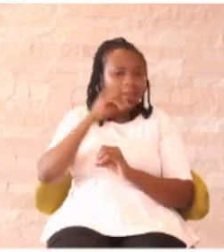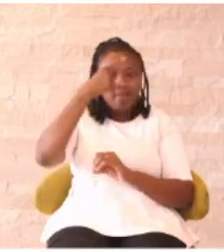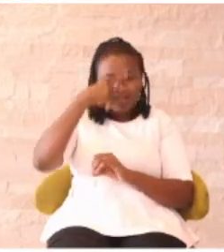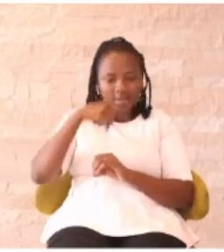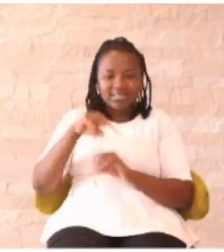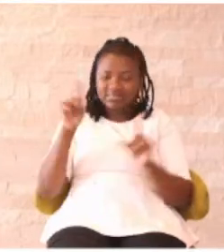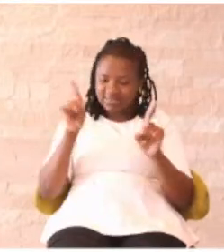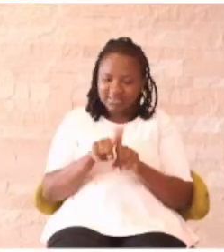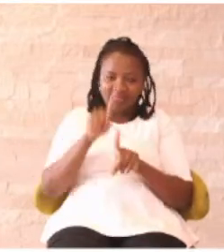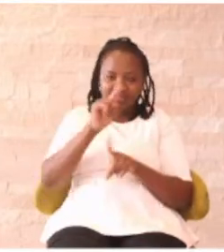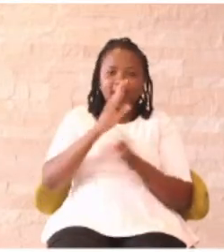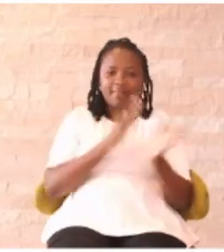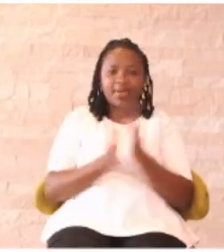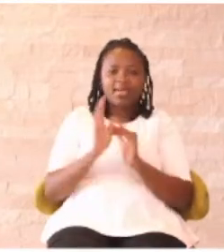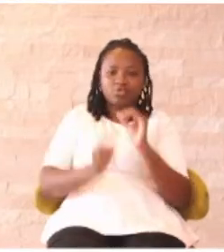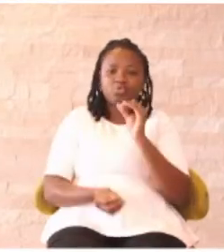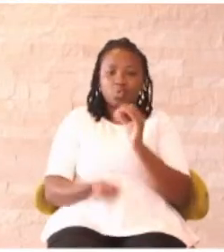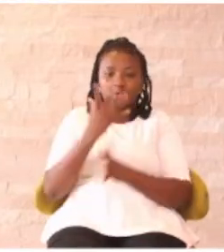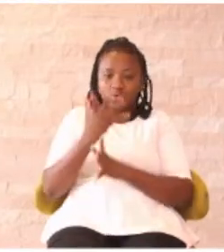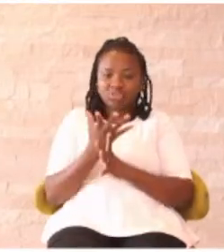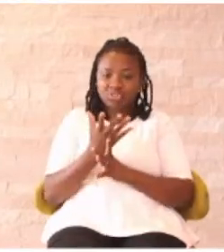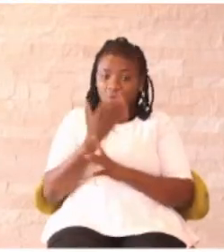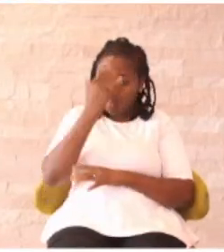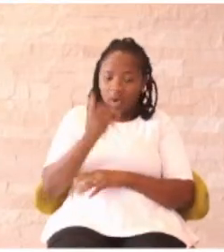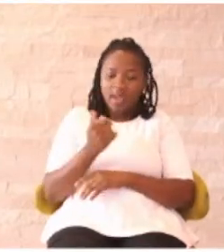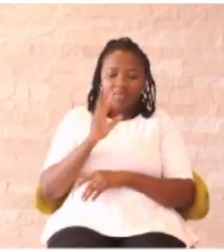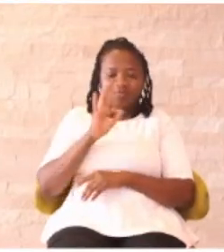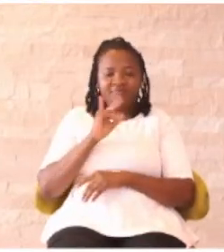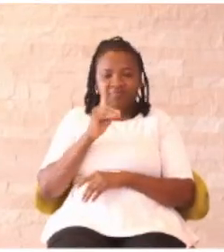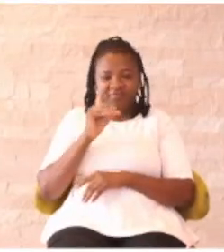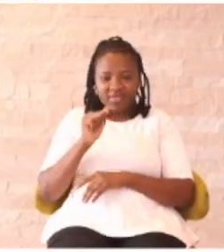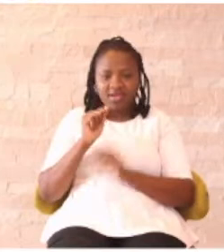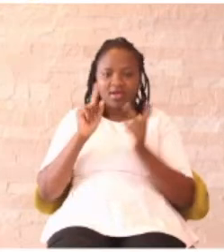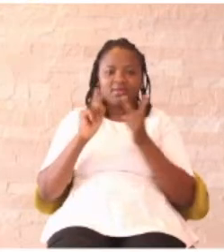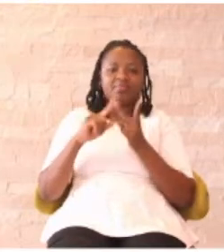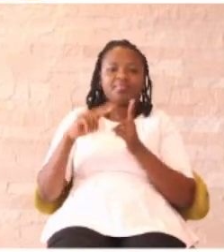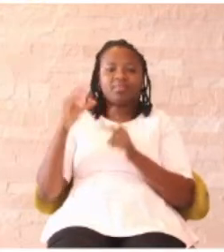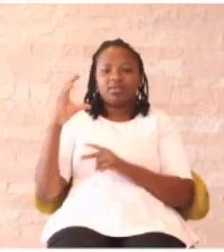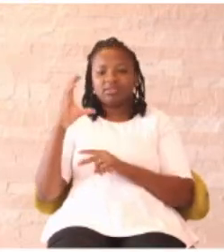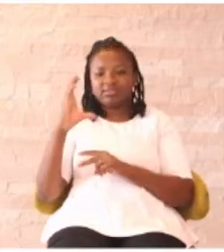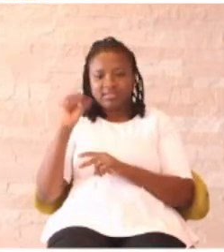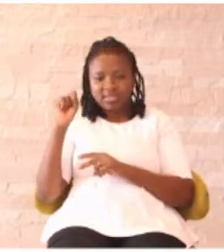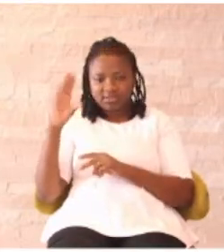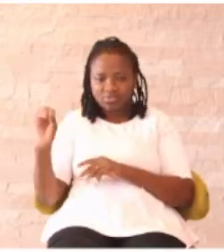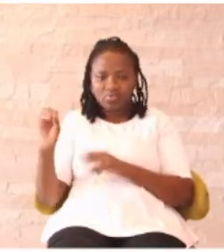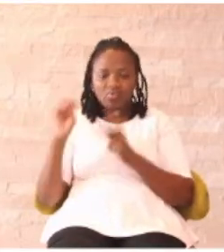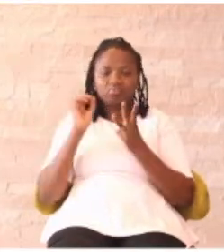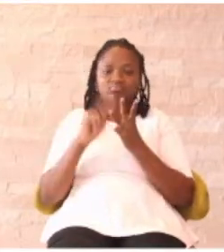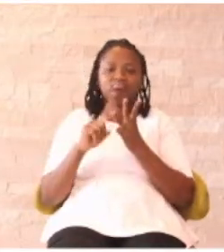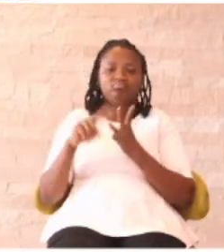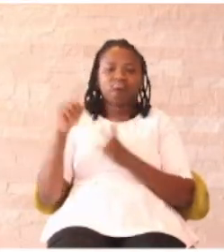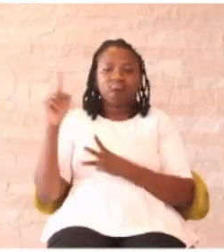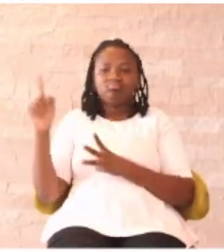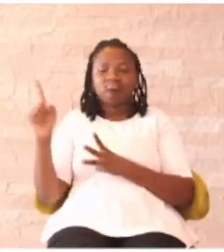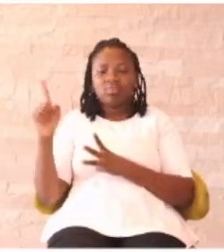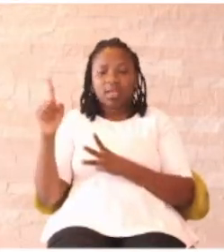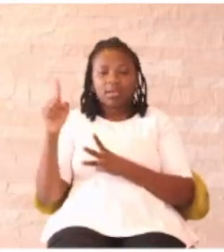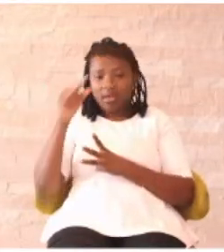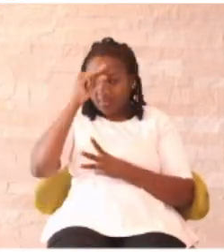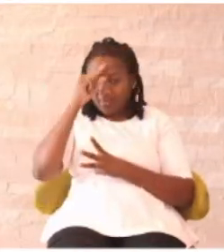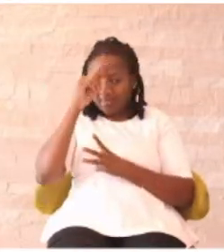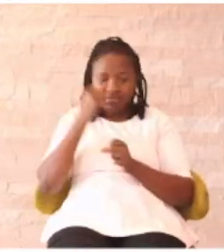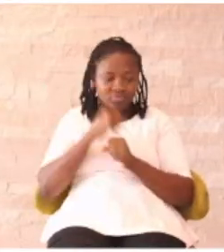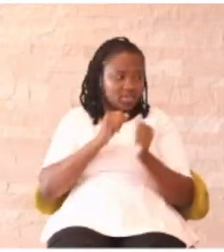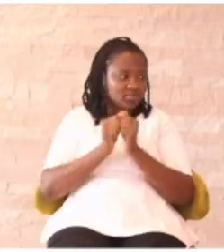same. And this is through intervention of both government and civil society organizations through the WROs. That's on a